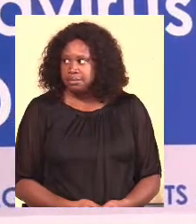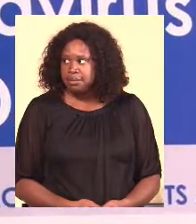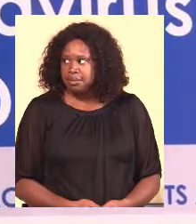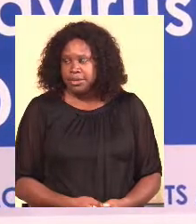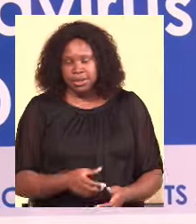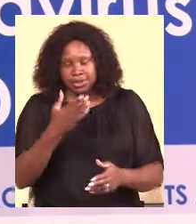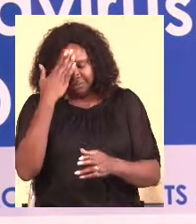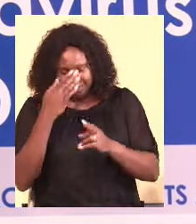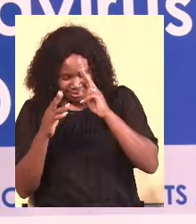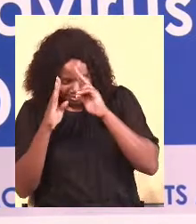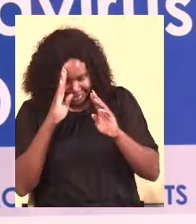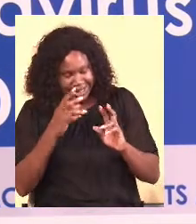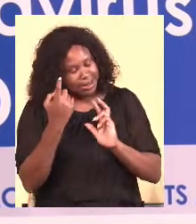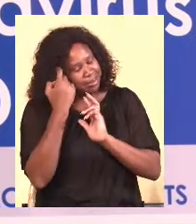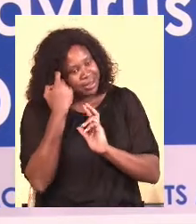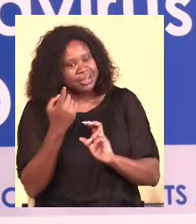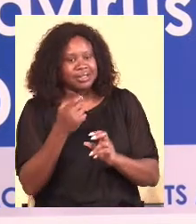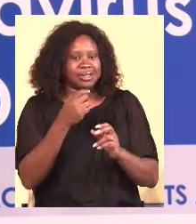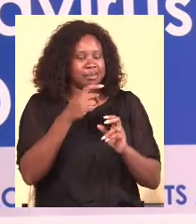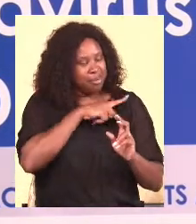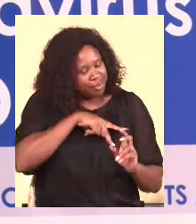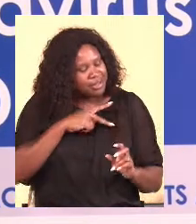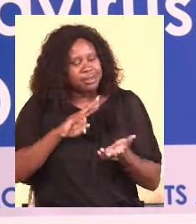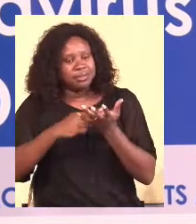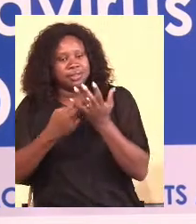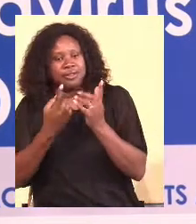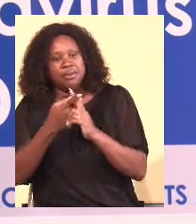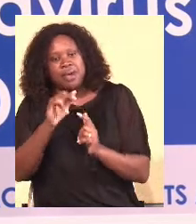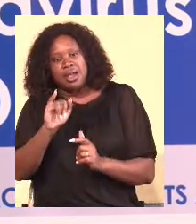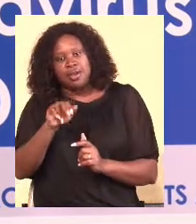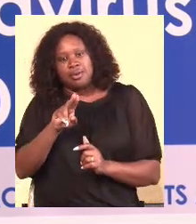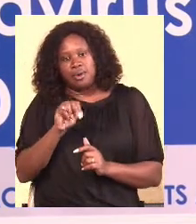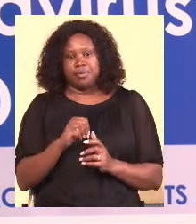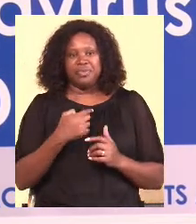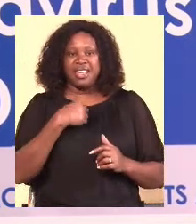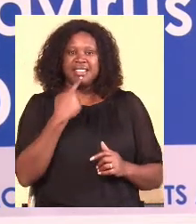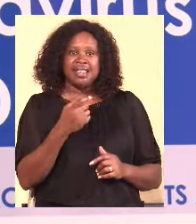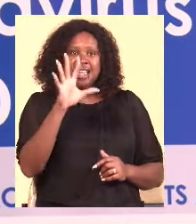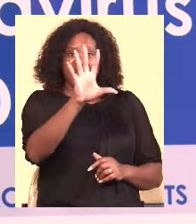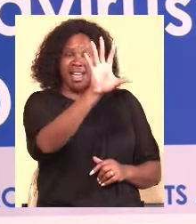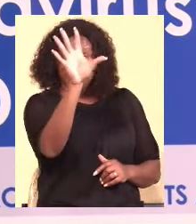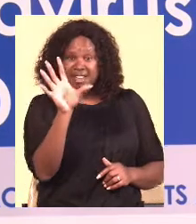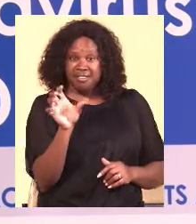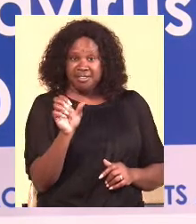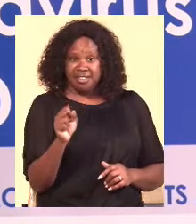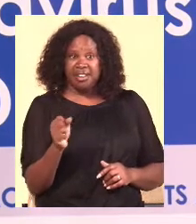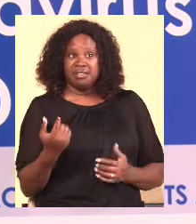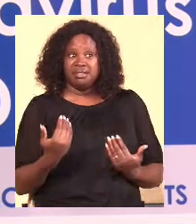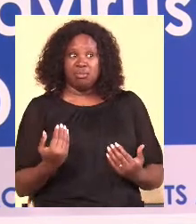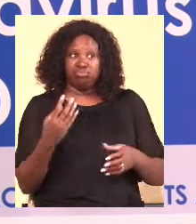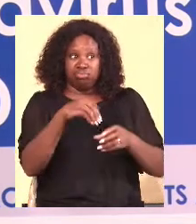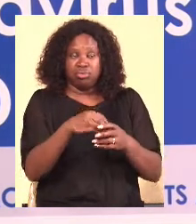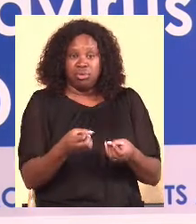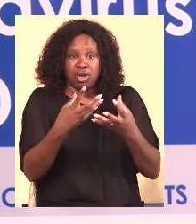Professor Matengo and the representative from IUM. I see Africa is coming to the table,